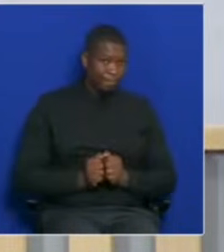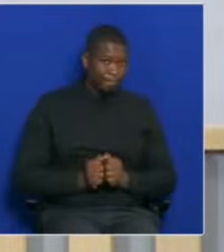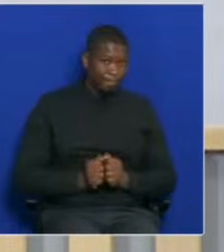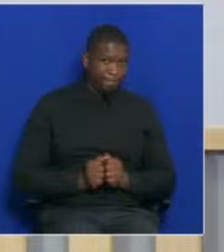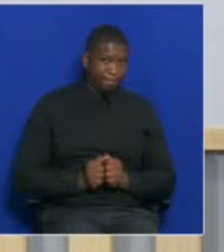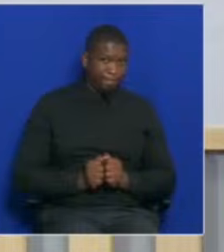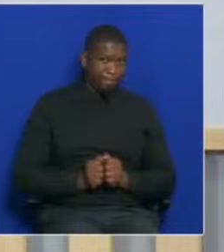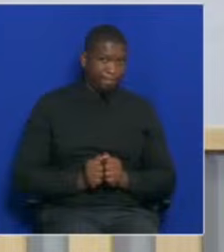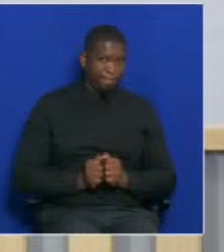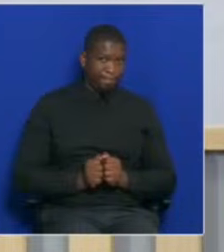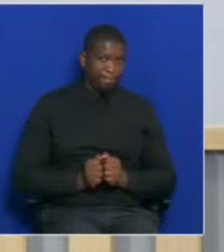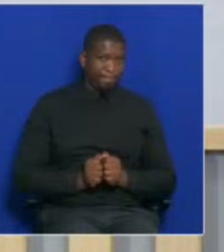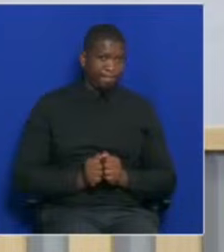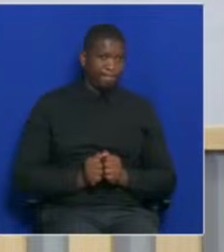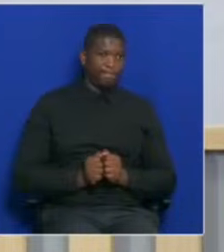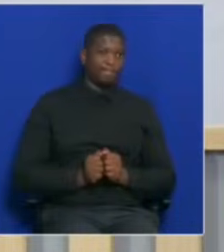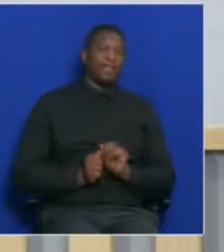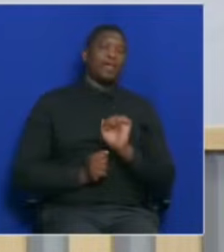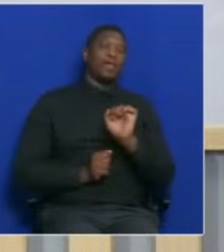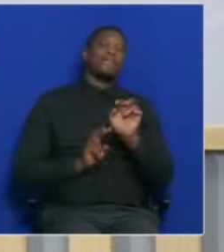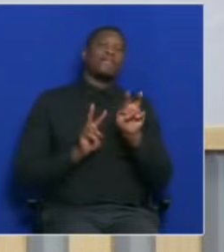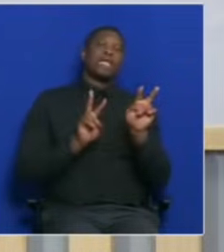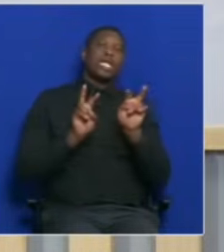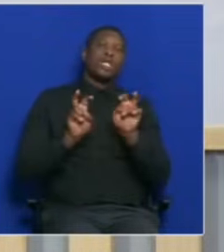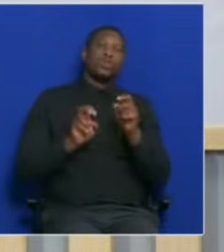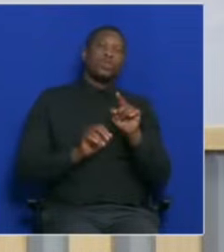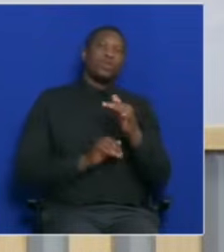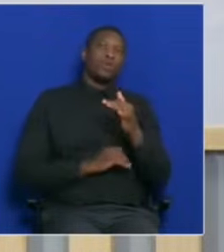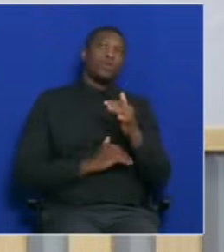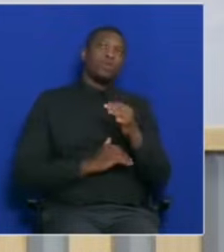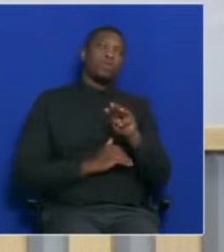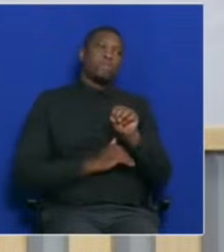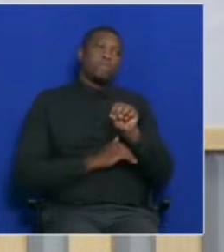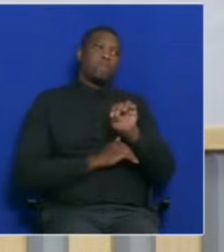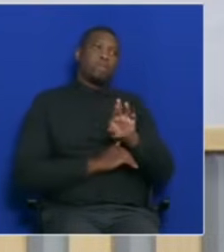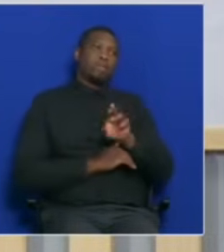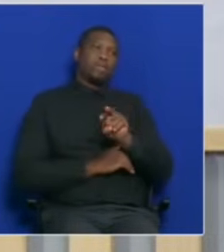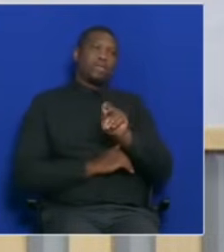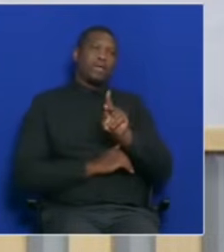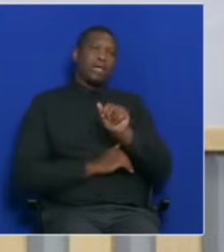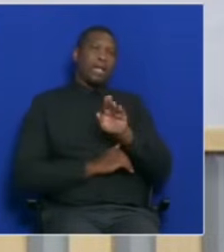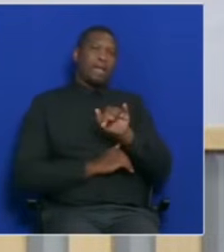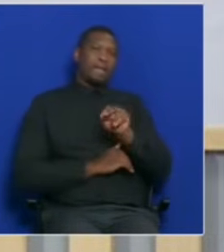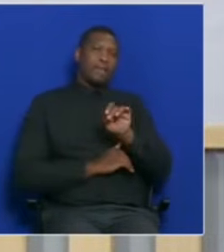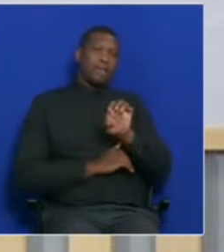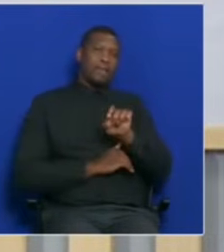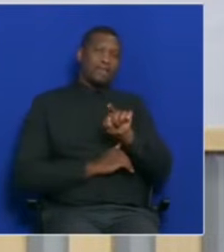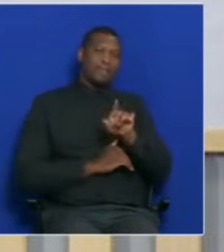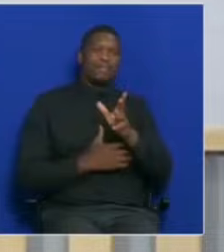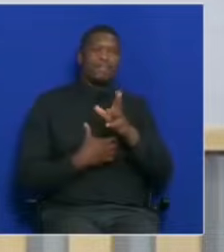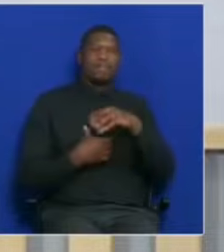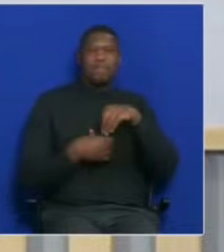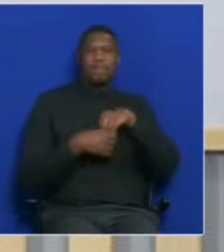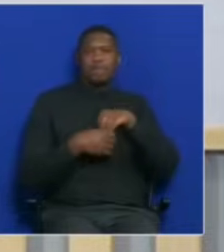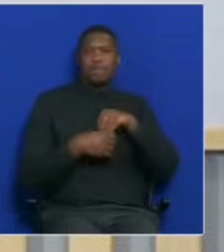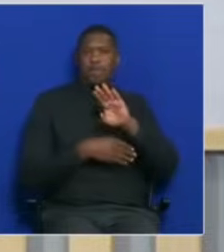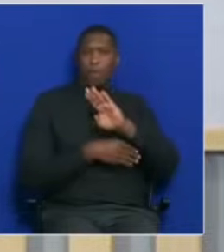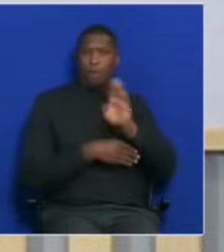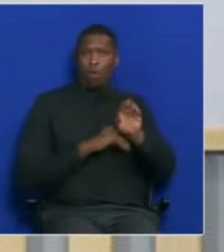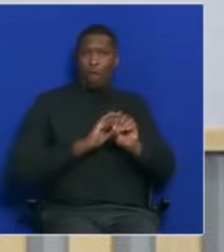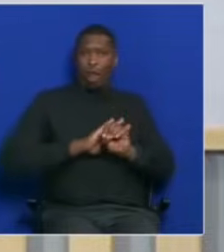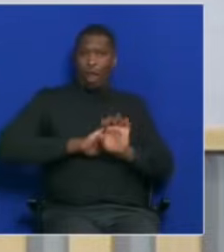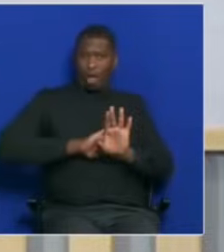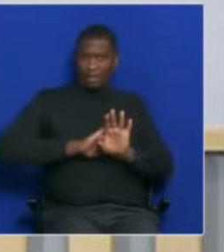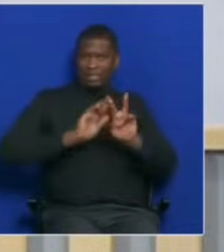the issue of Mr. Nkabinde was part of the Blue Lights investigation. Now, at